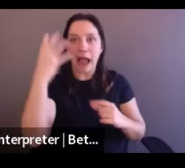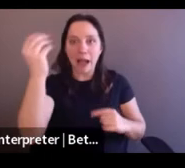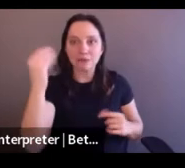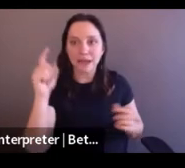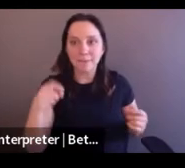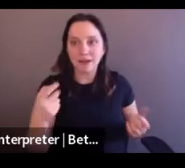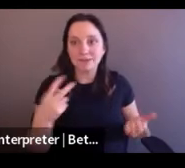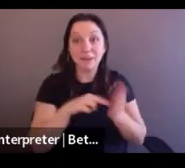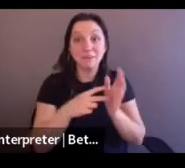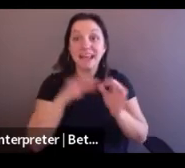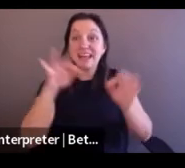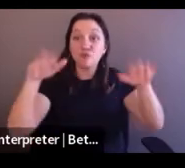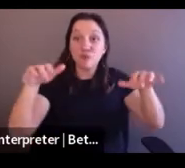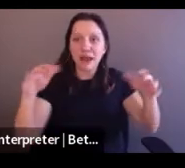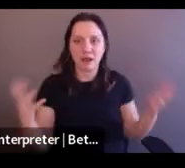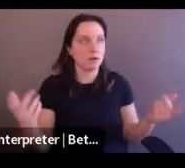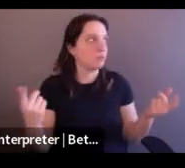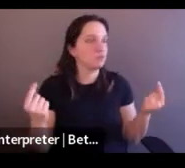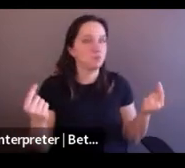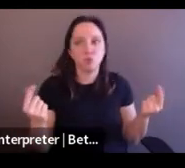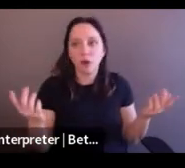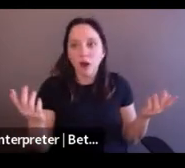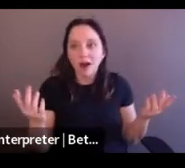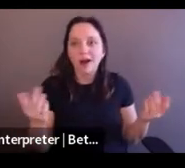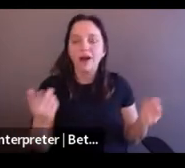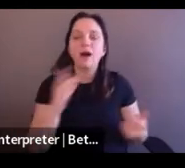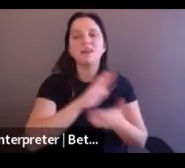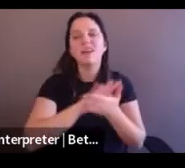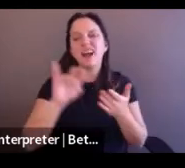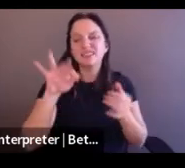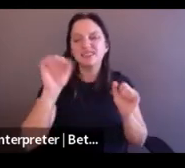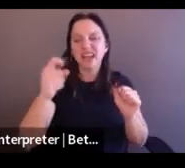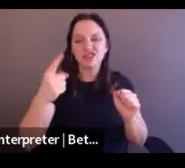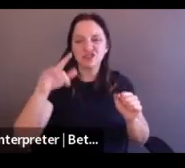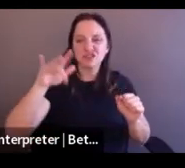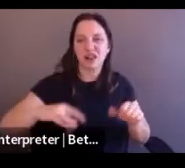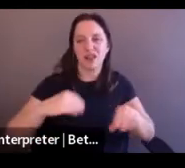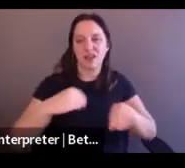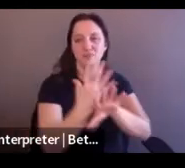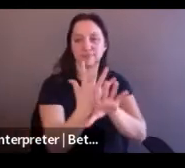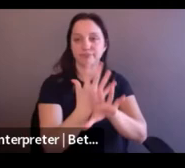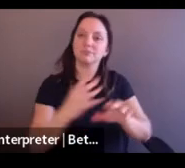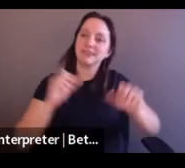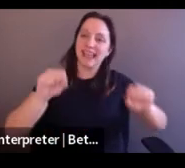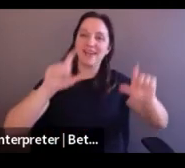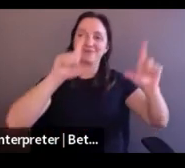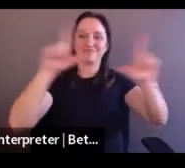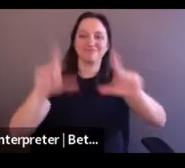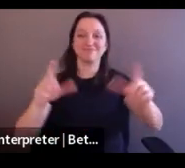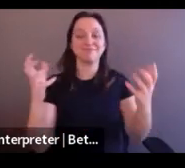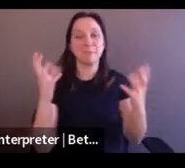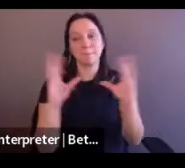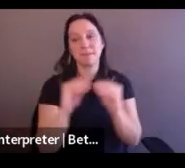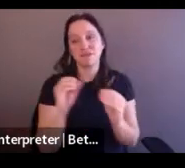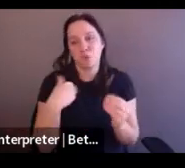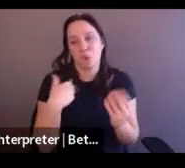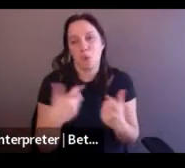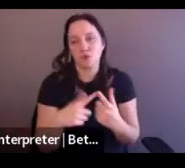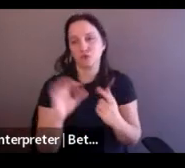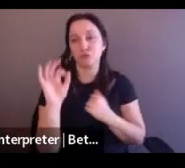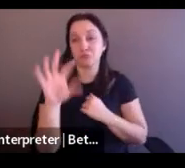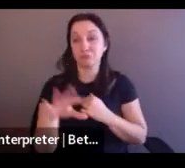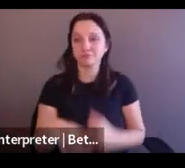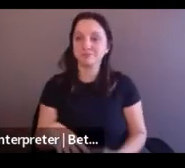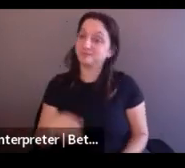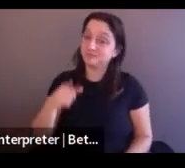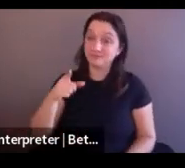actually advantages to having a you know, this kind of a format in some instances. Absolutely. No, it's a